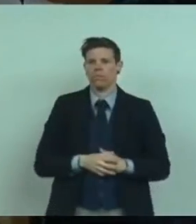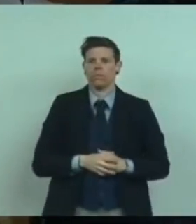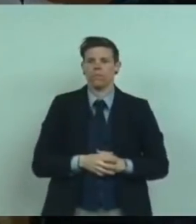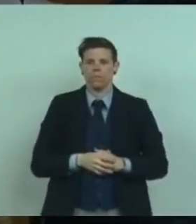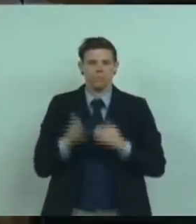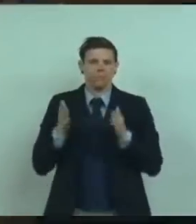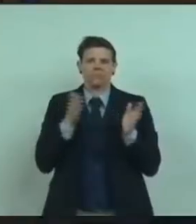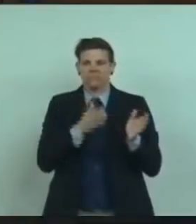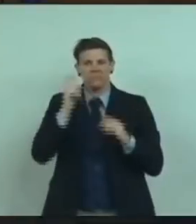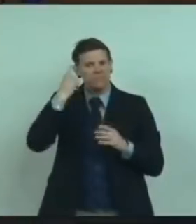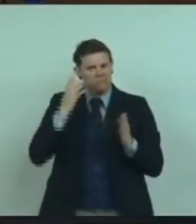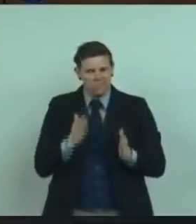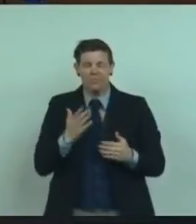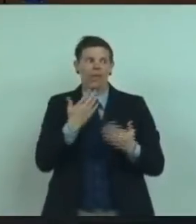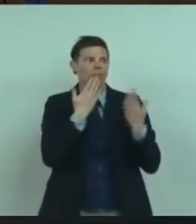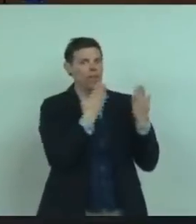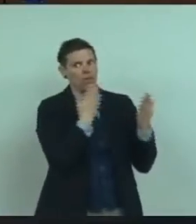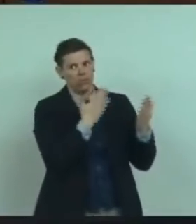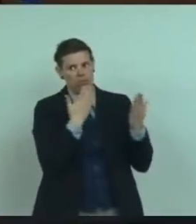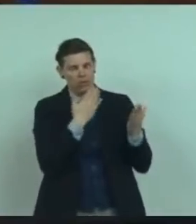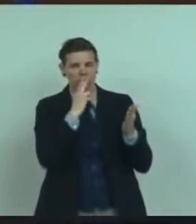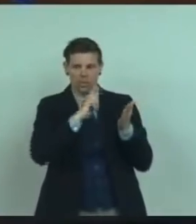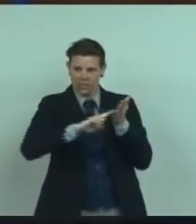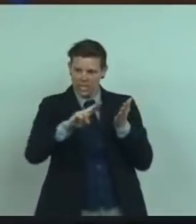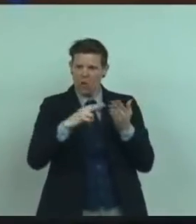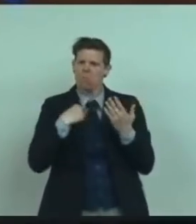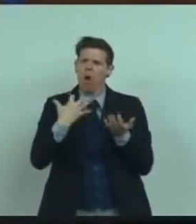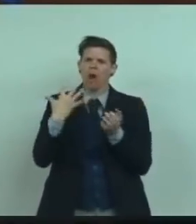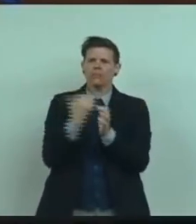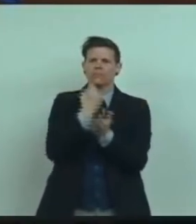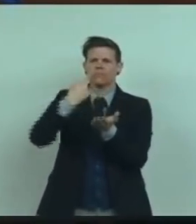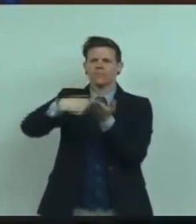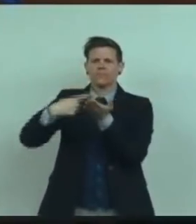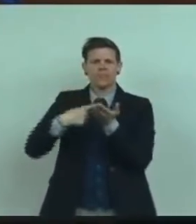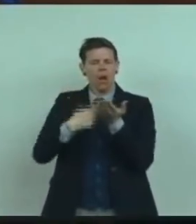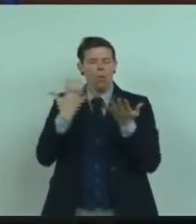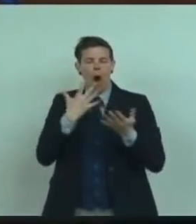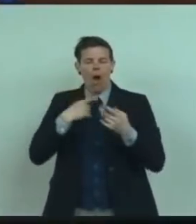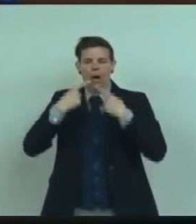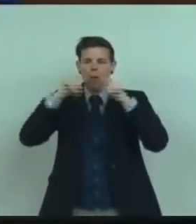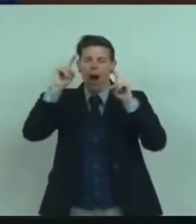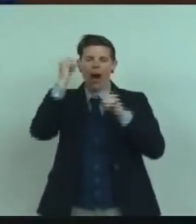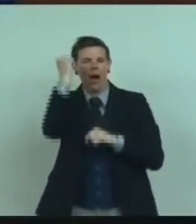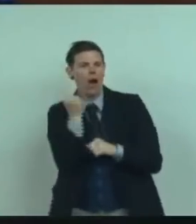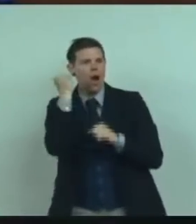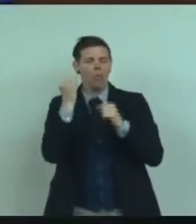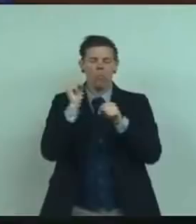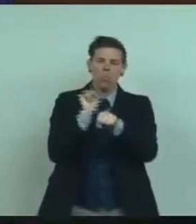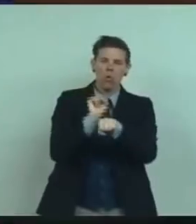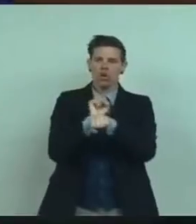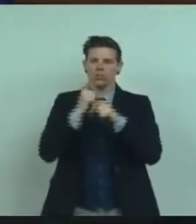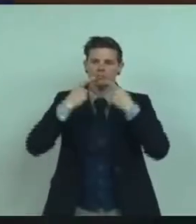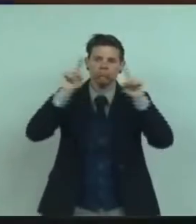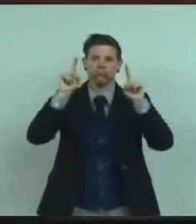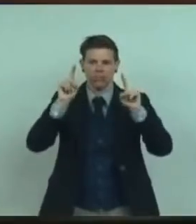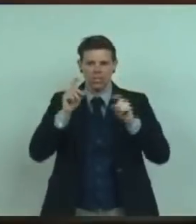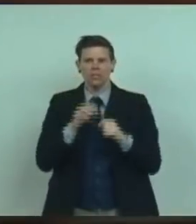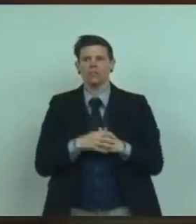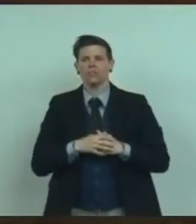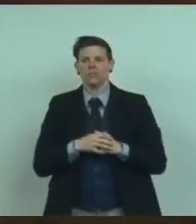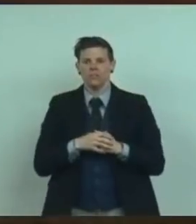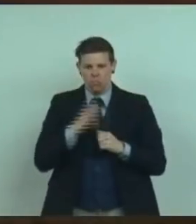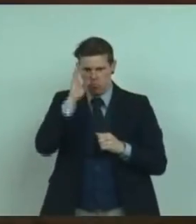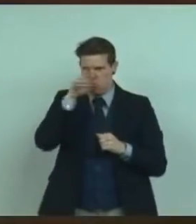many of you are following what the United States response and state-to-state responses are to